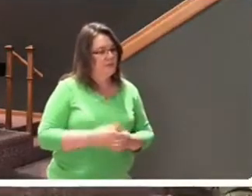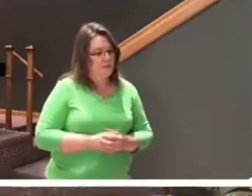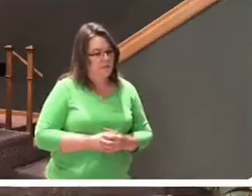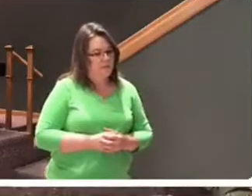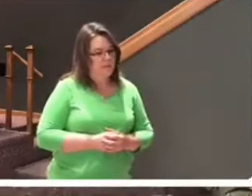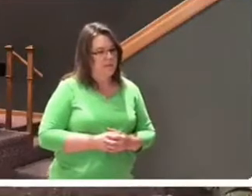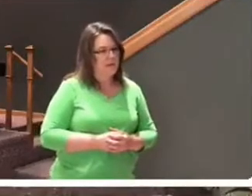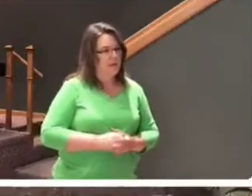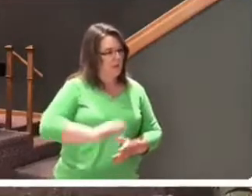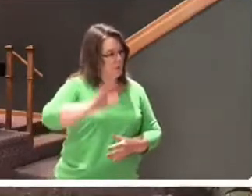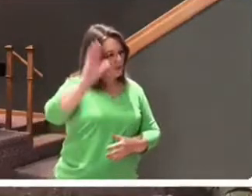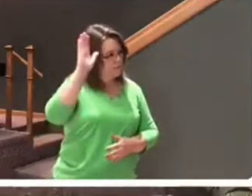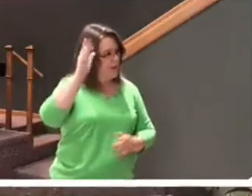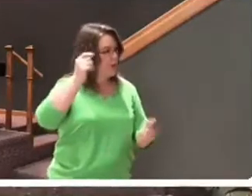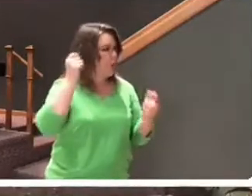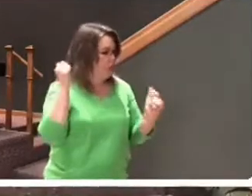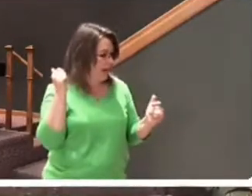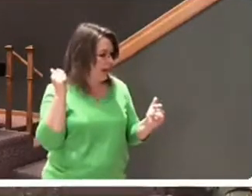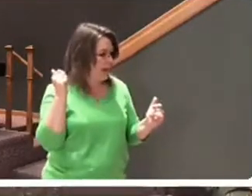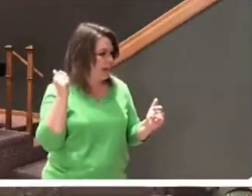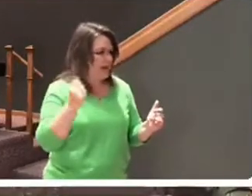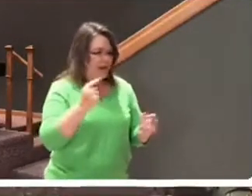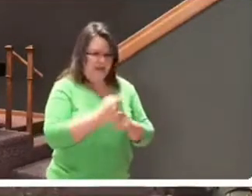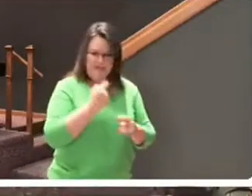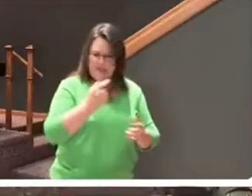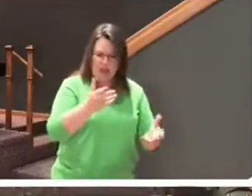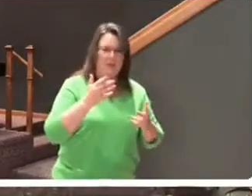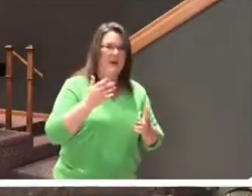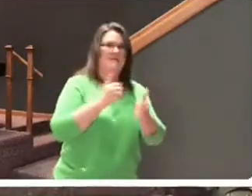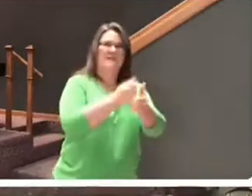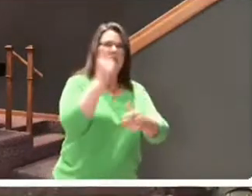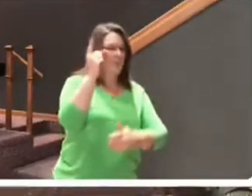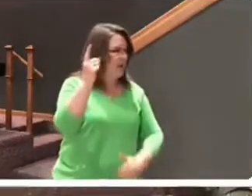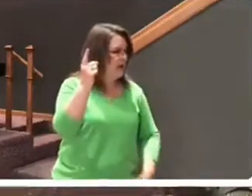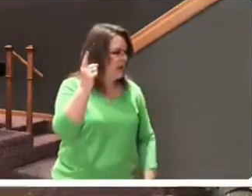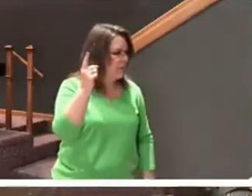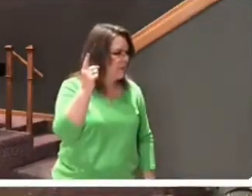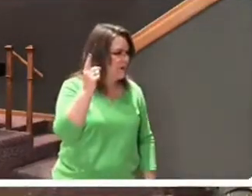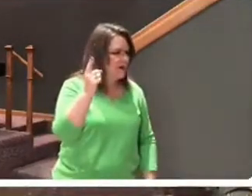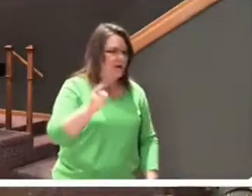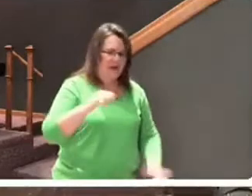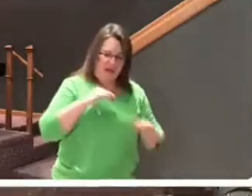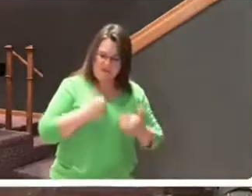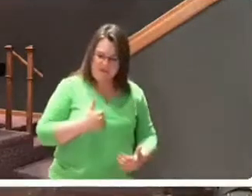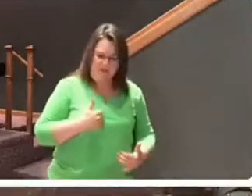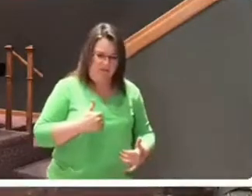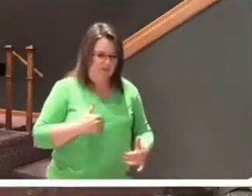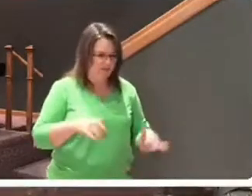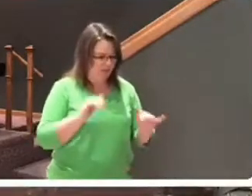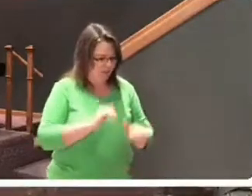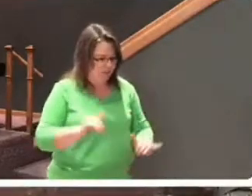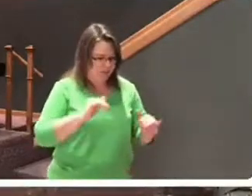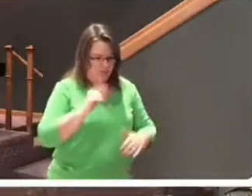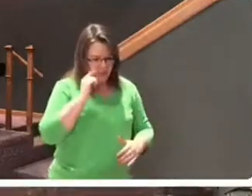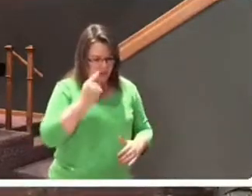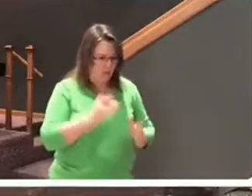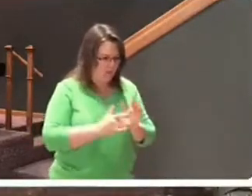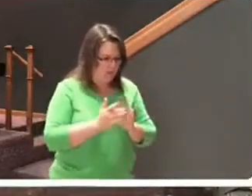would you shoot your hand up real quick and just say, I want to follow him. I'm tired of stale, boring